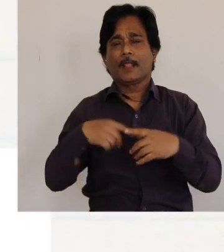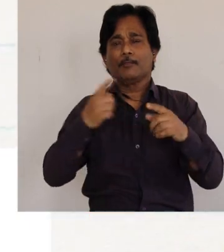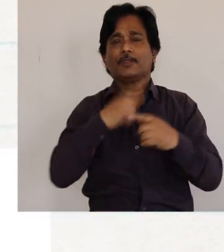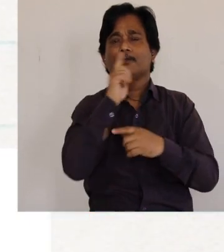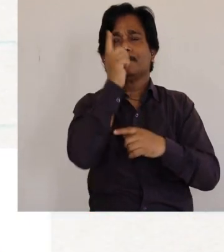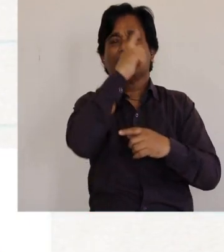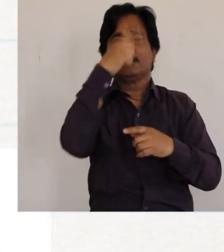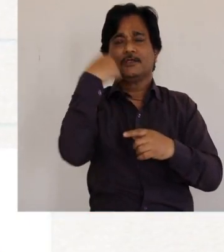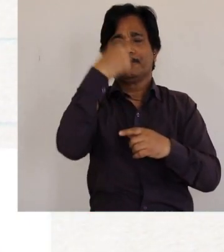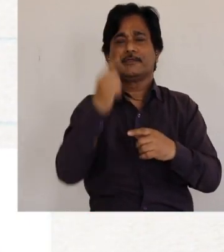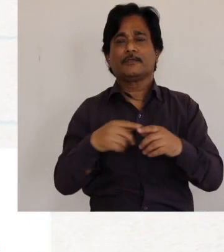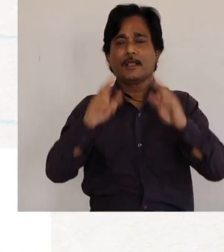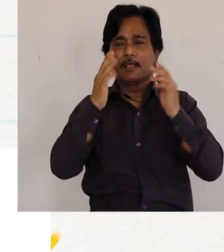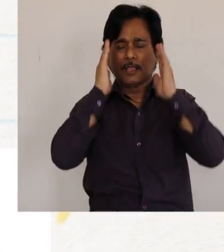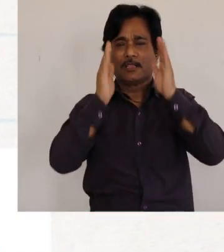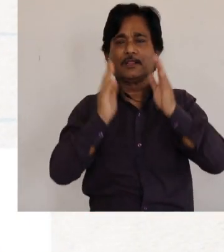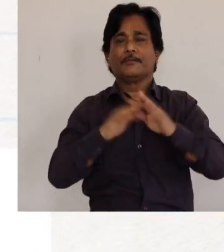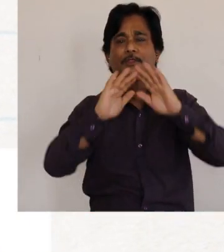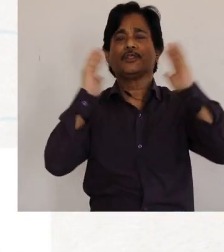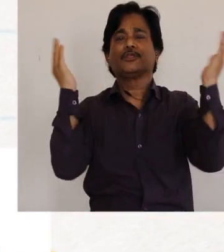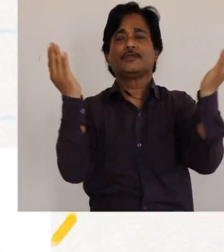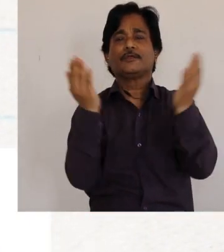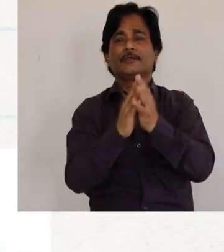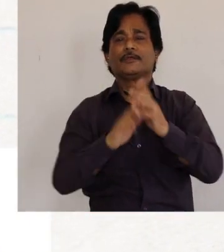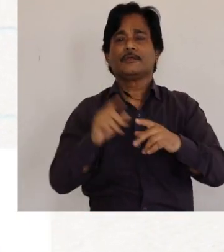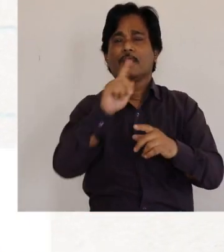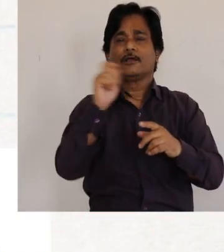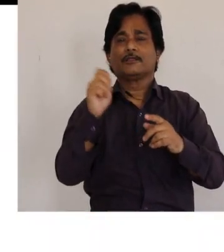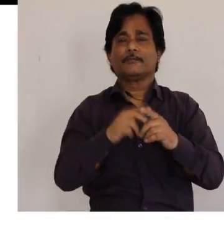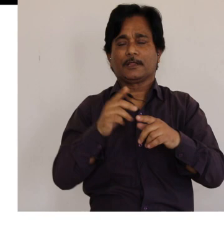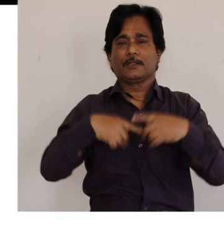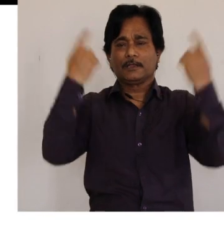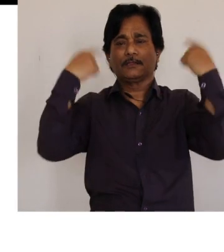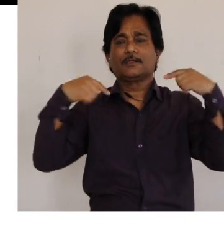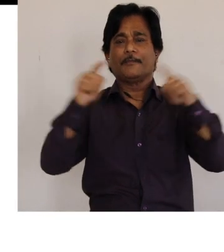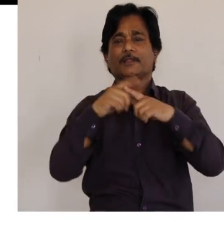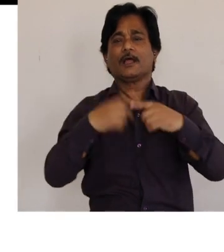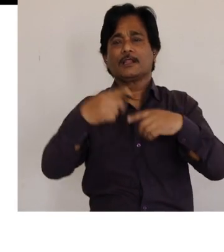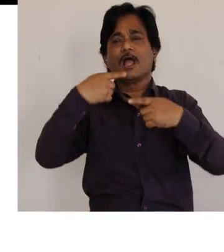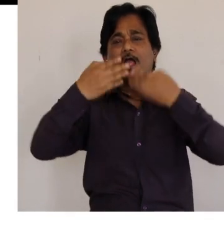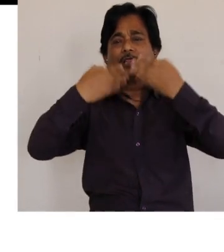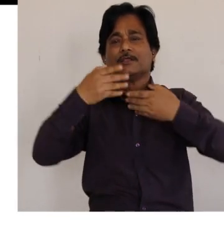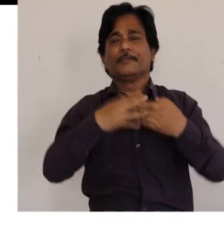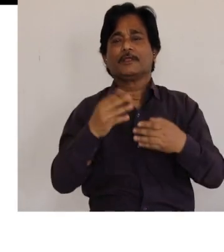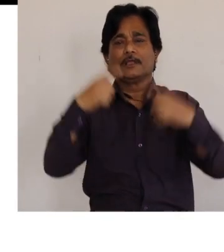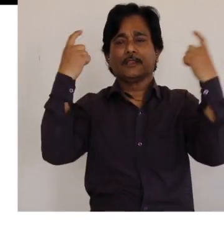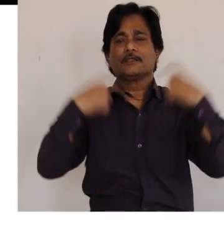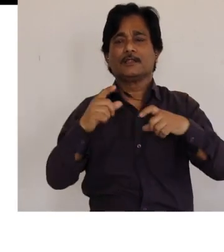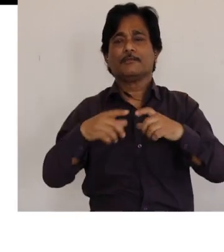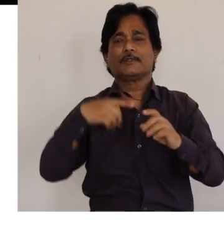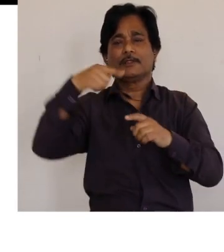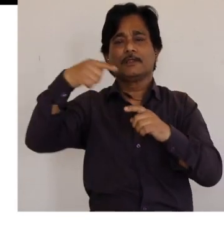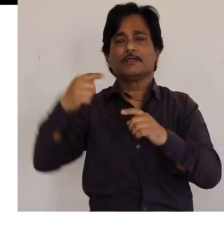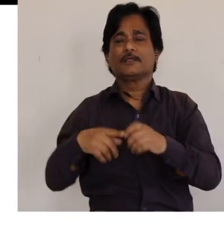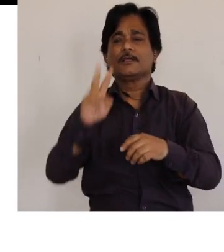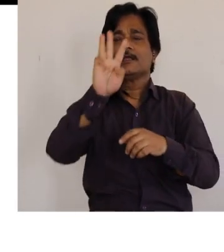Positive leadership to build a peaceful, inclusive world was chosen as the theme of the seminar. The discussions of